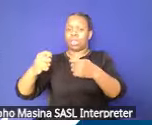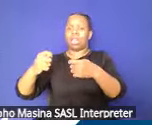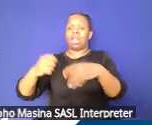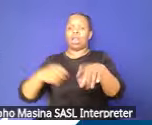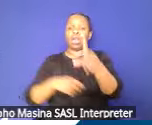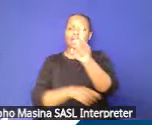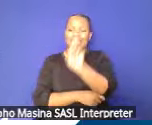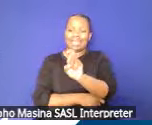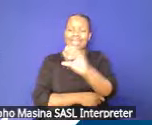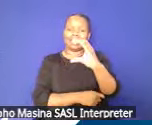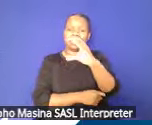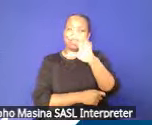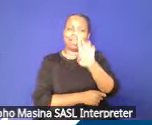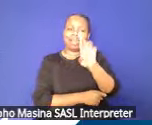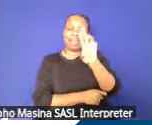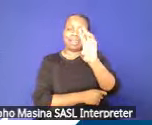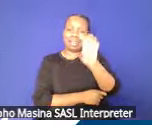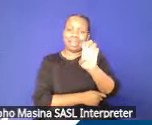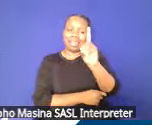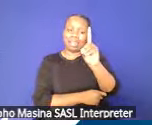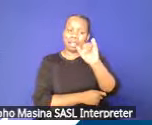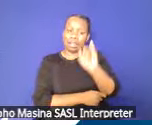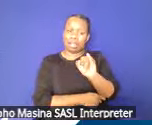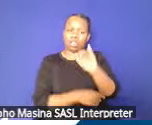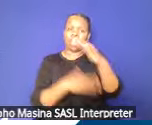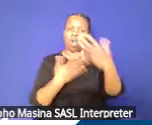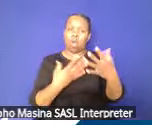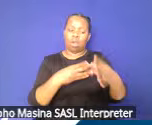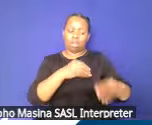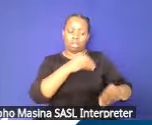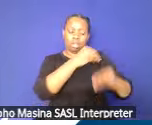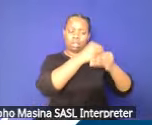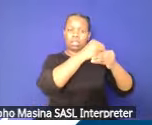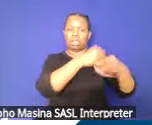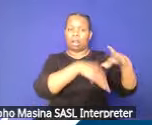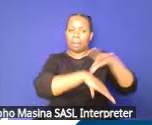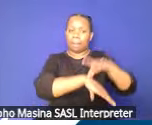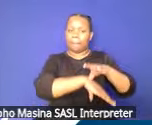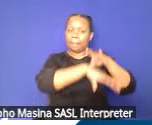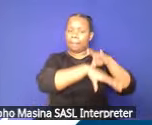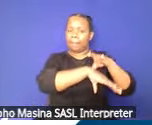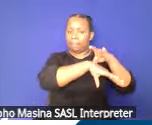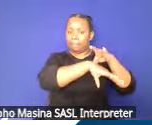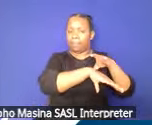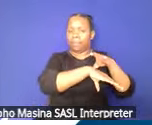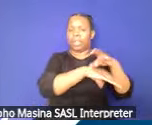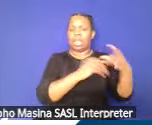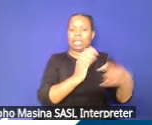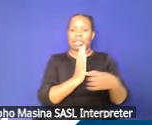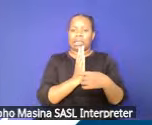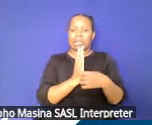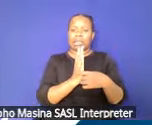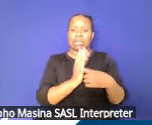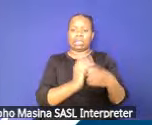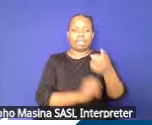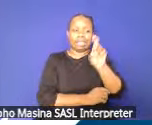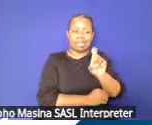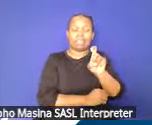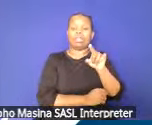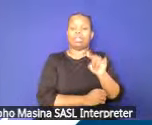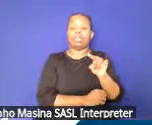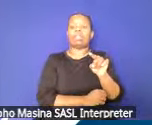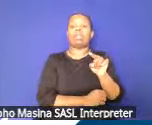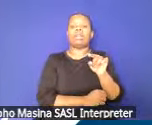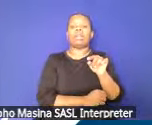in the additional medical expenses tax credit, the disability expenses are